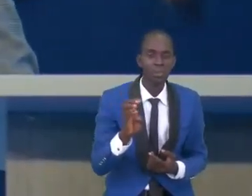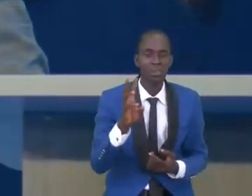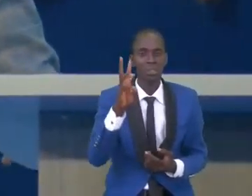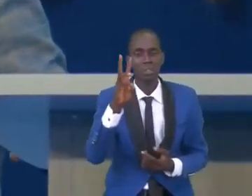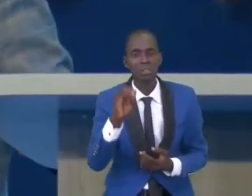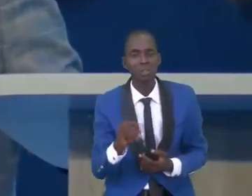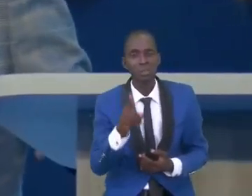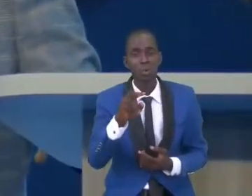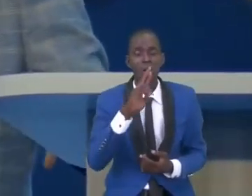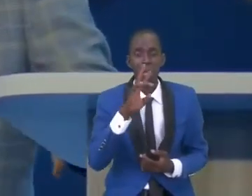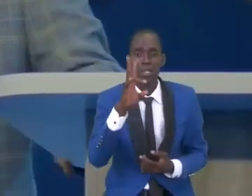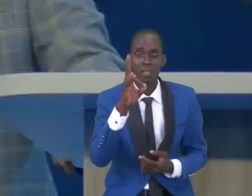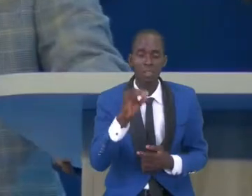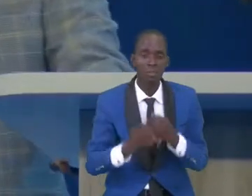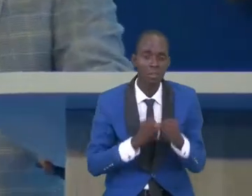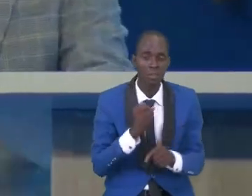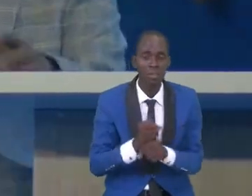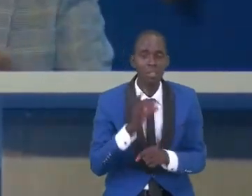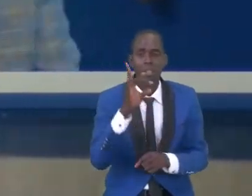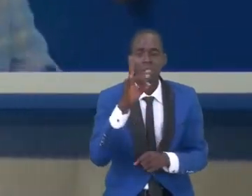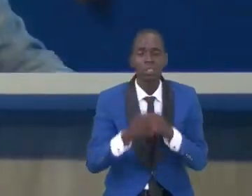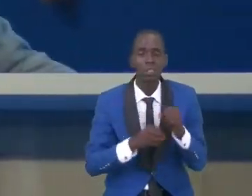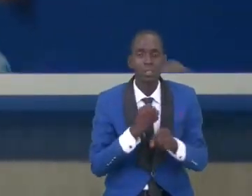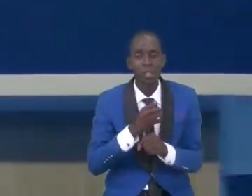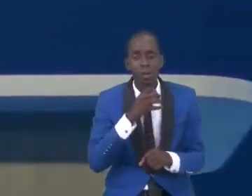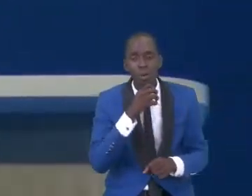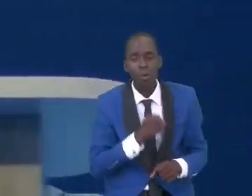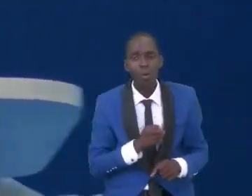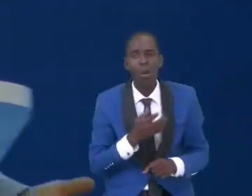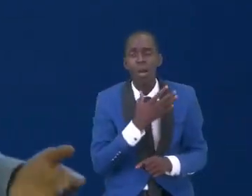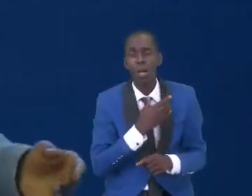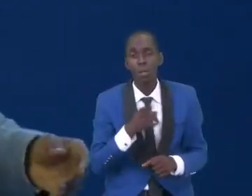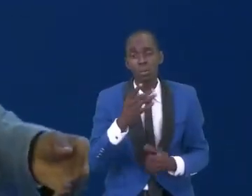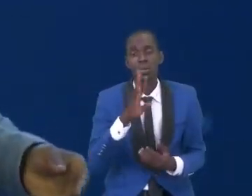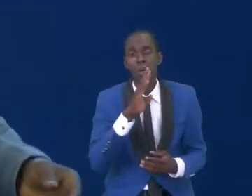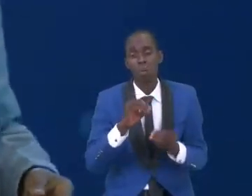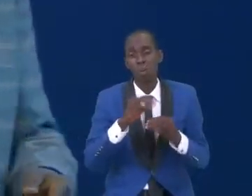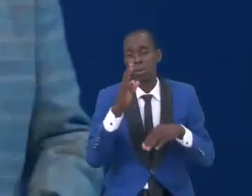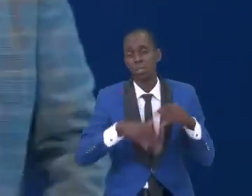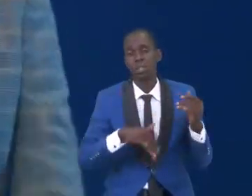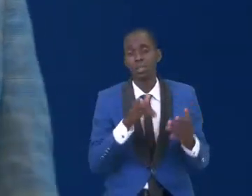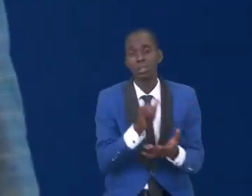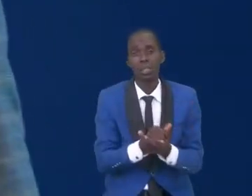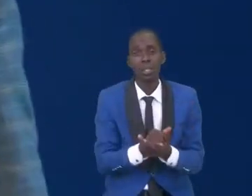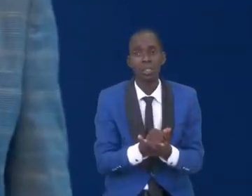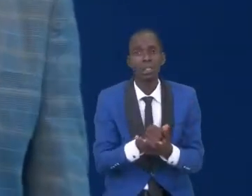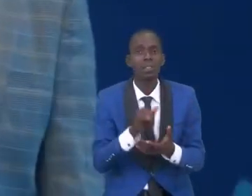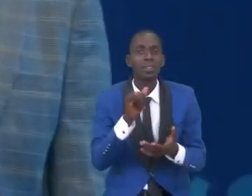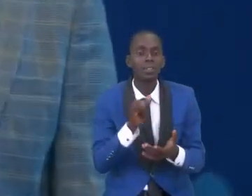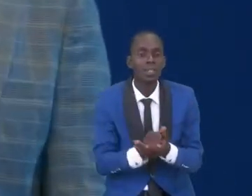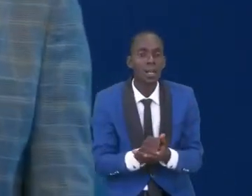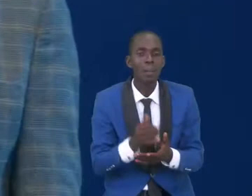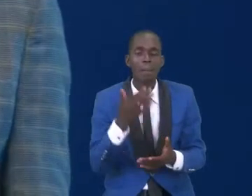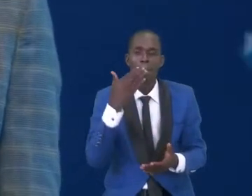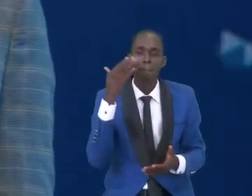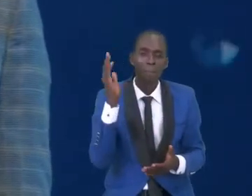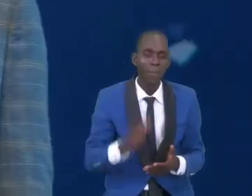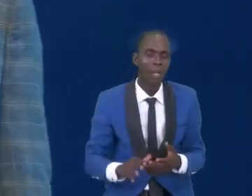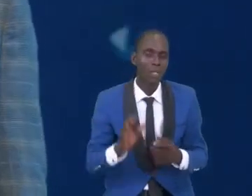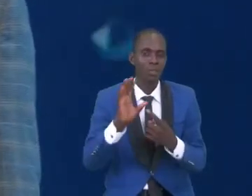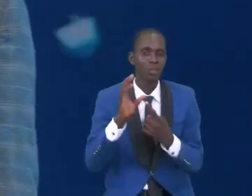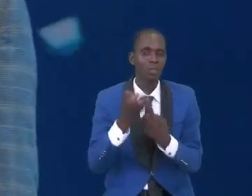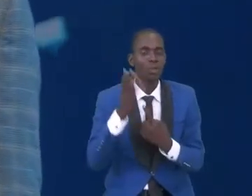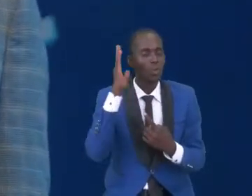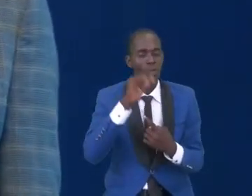you're 70, you're 80, and you're even beyond that, that bad condition will